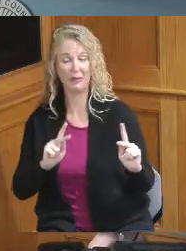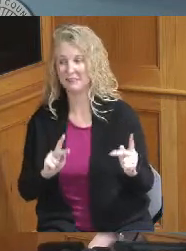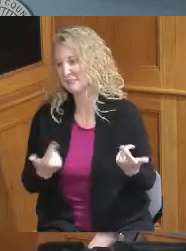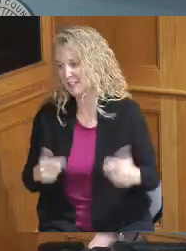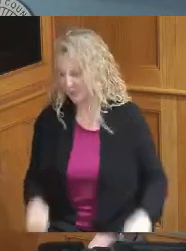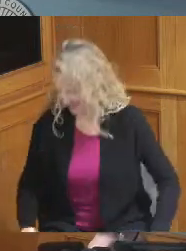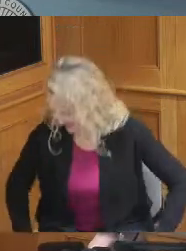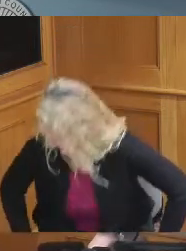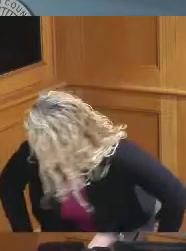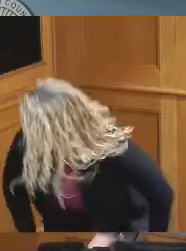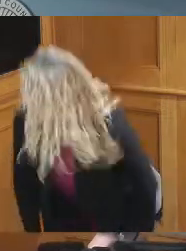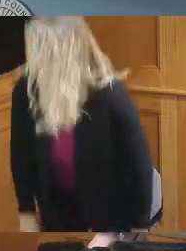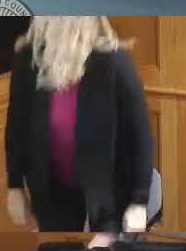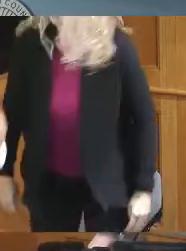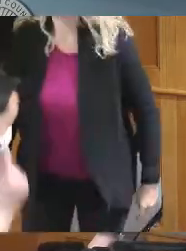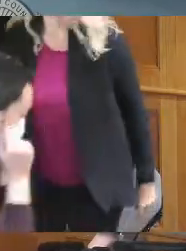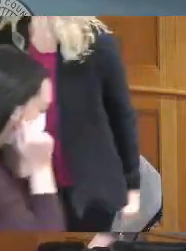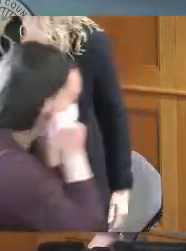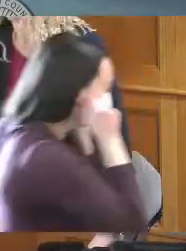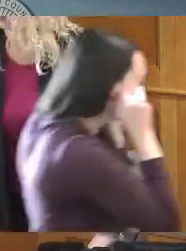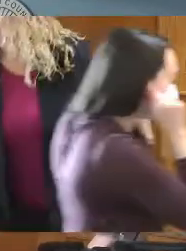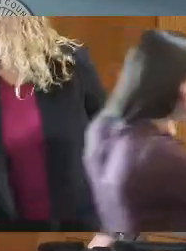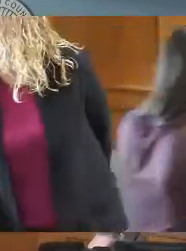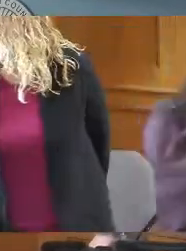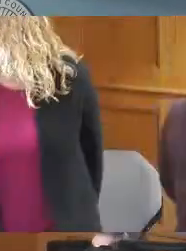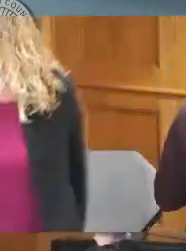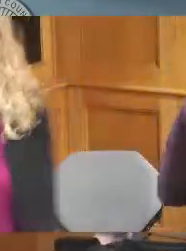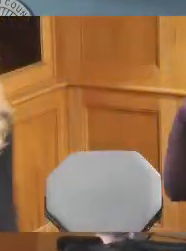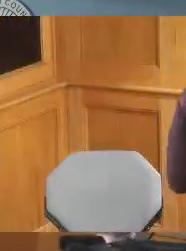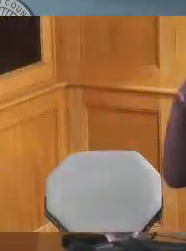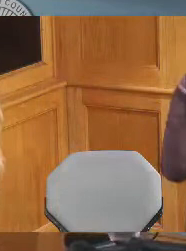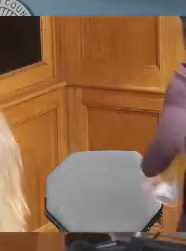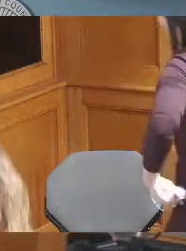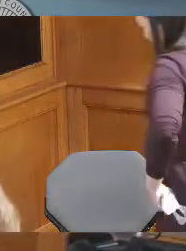hand. Come up, we'll shake their hand. This way.